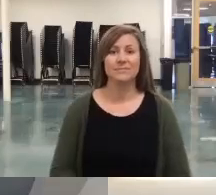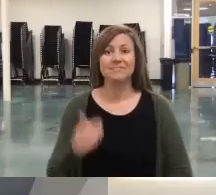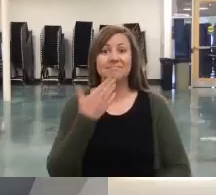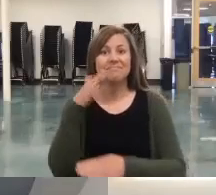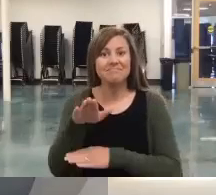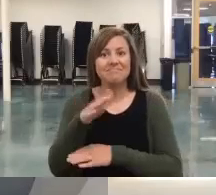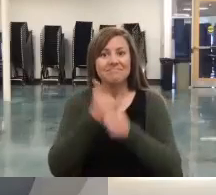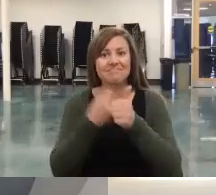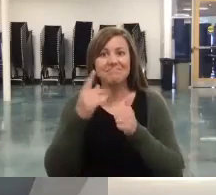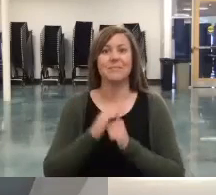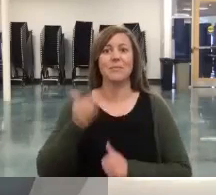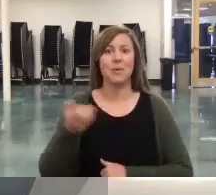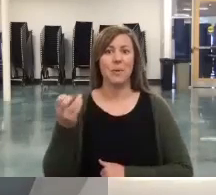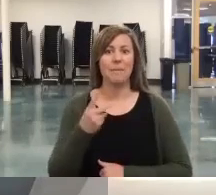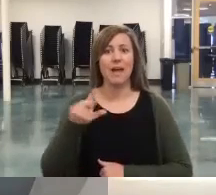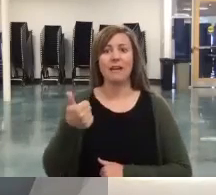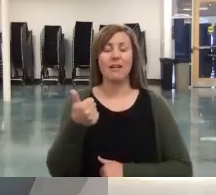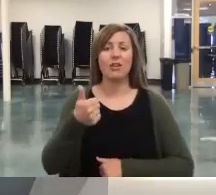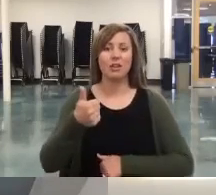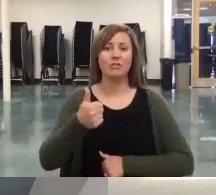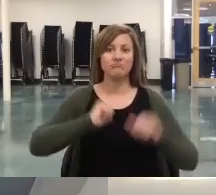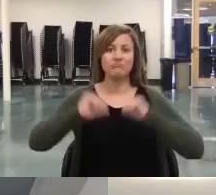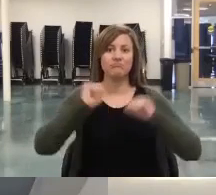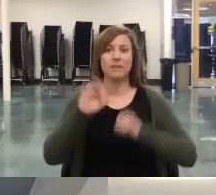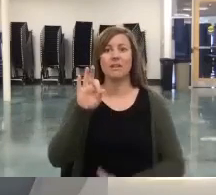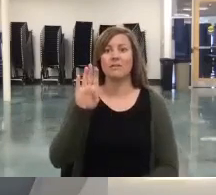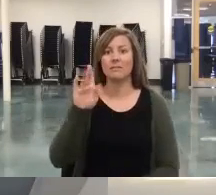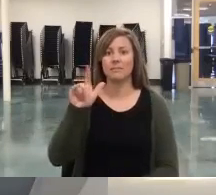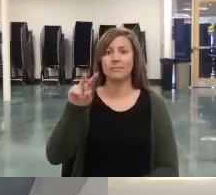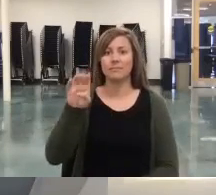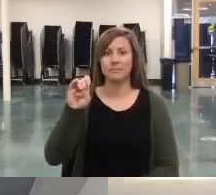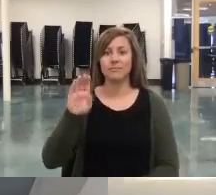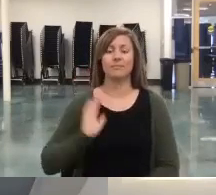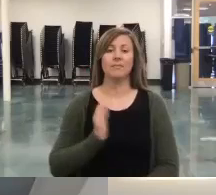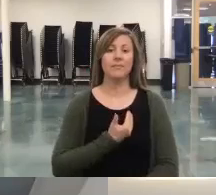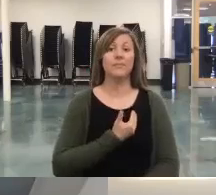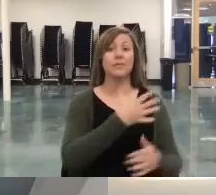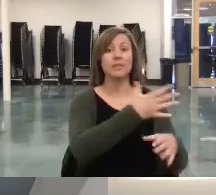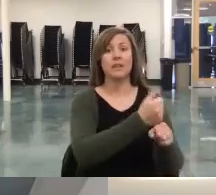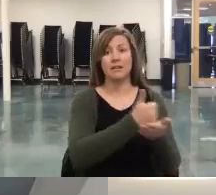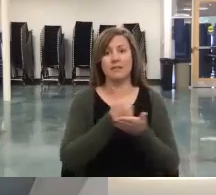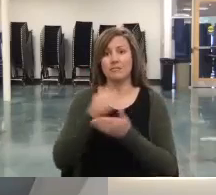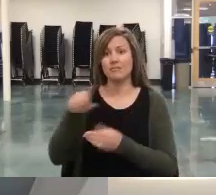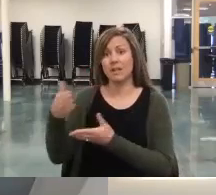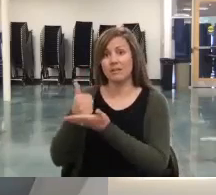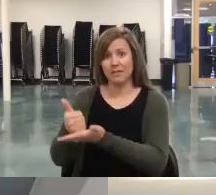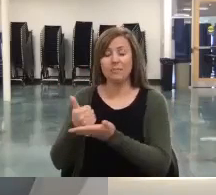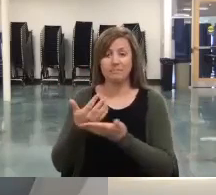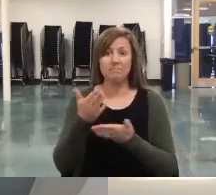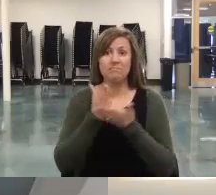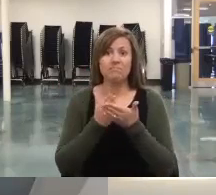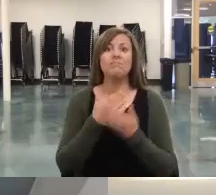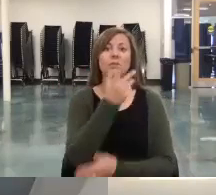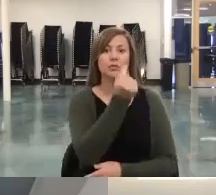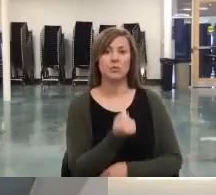Good afternoon, everyone, and welcome back to another episode of Facebook Live, our Get Help, Give Help segment that we're doing on Tuesdays.